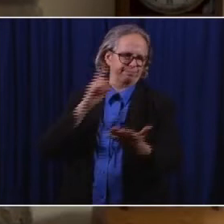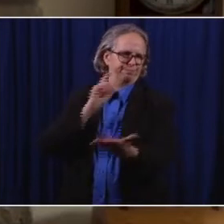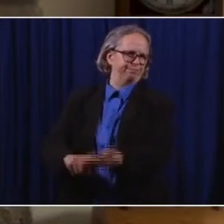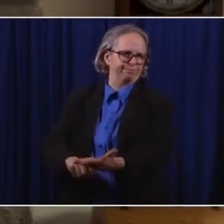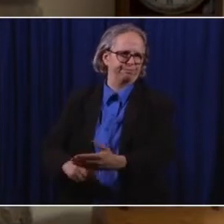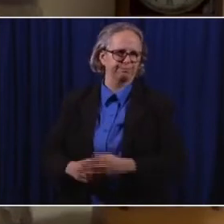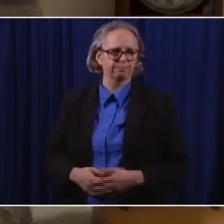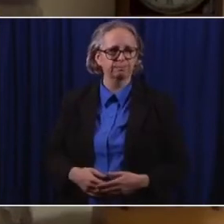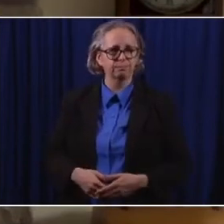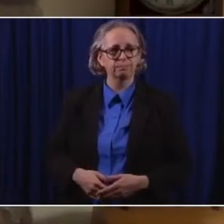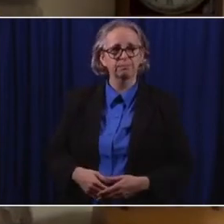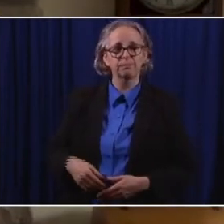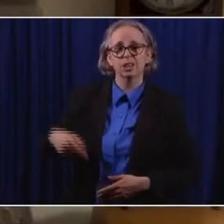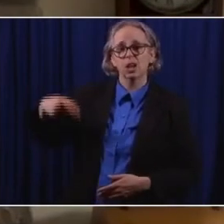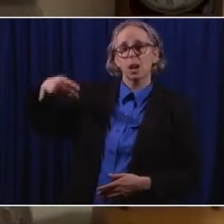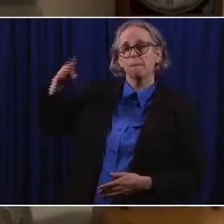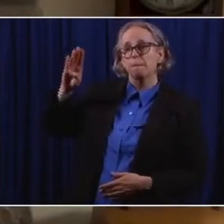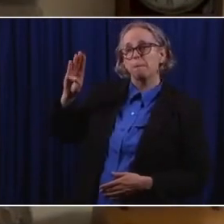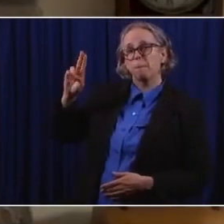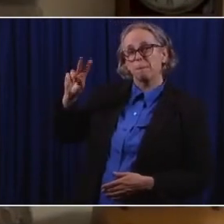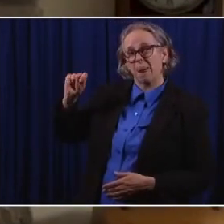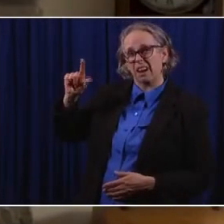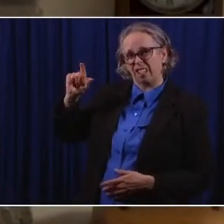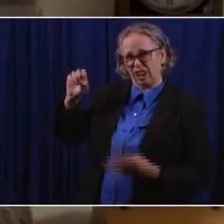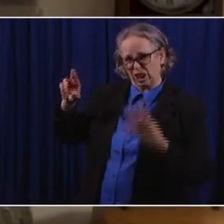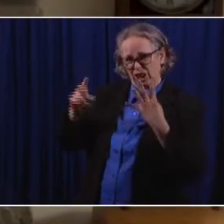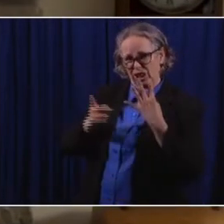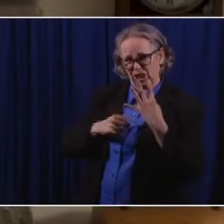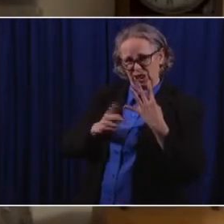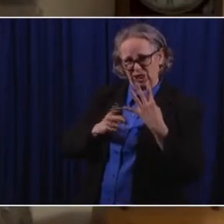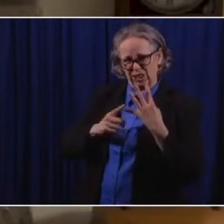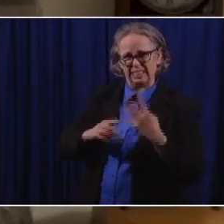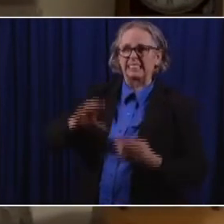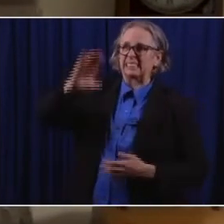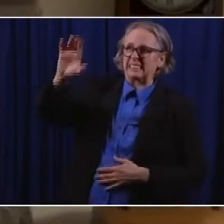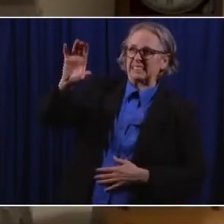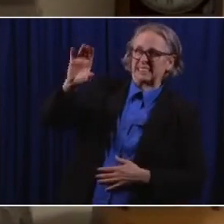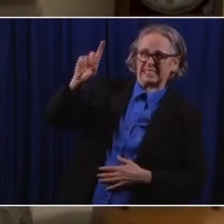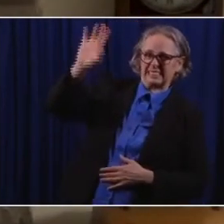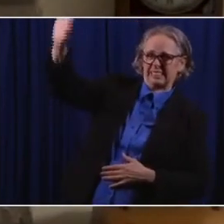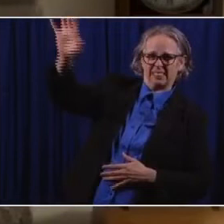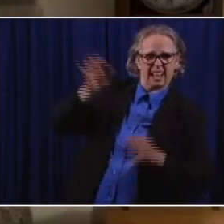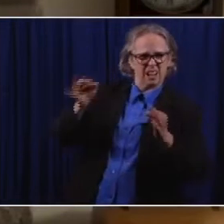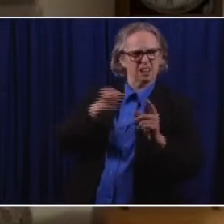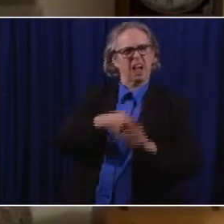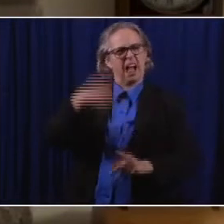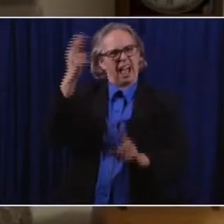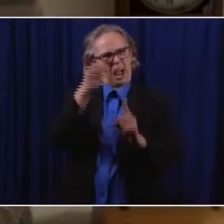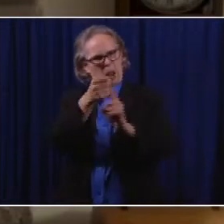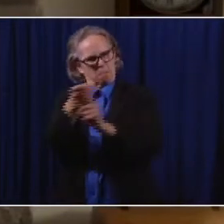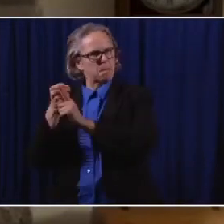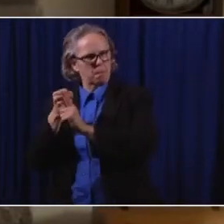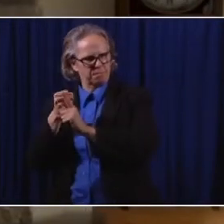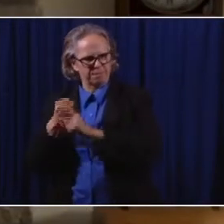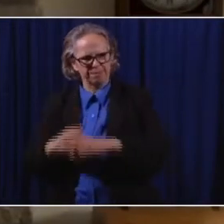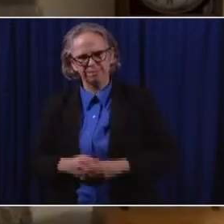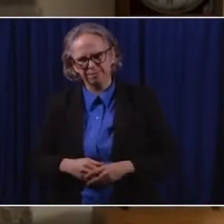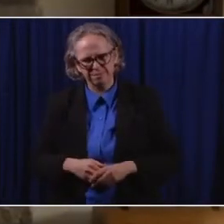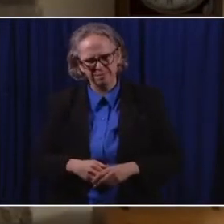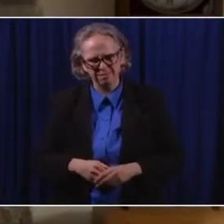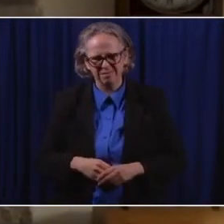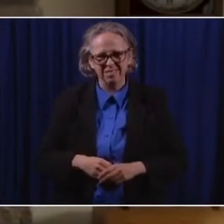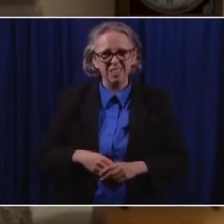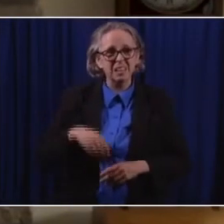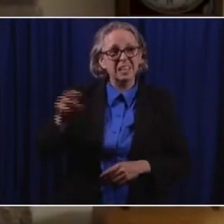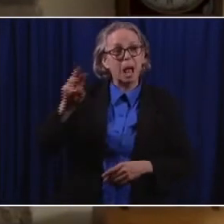continues as red this week. The county meets the CDC's threshold for high incidence. Butler County's health department said Miami University cases have stayed